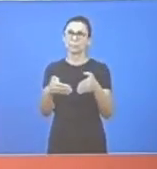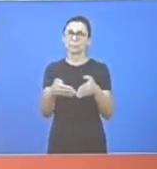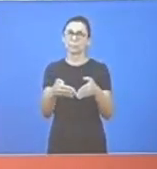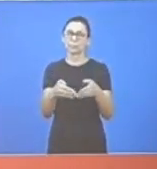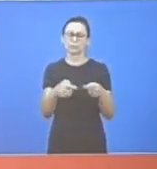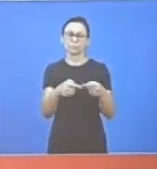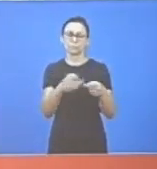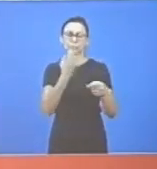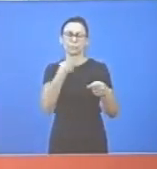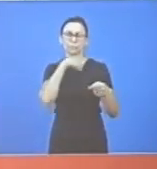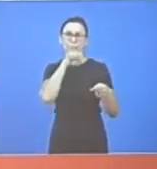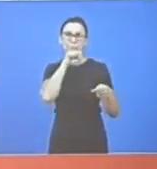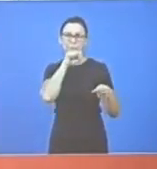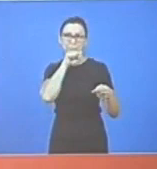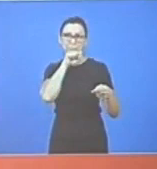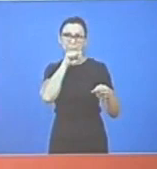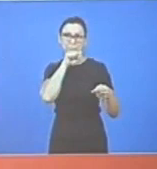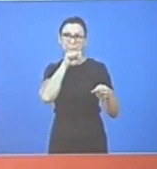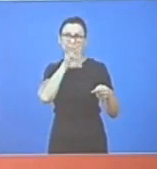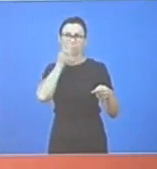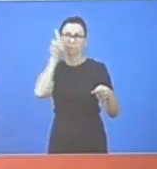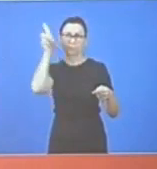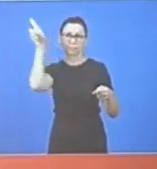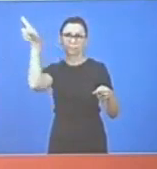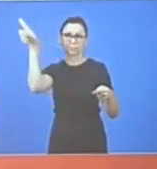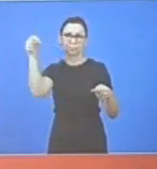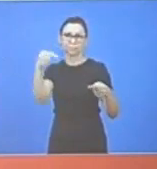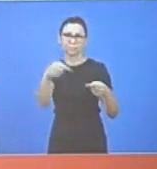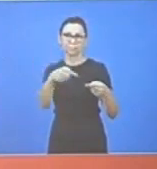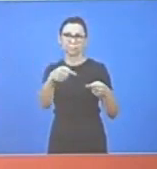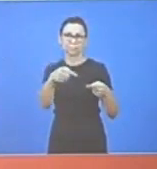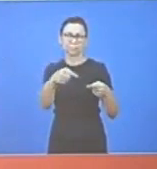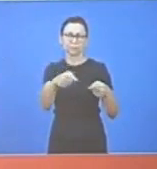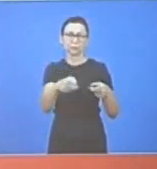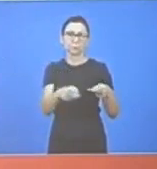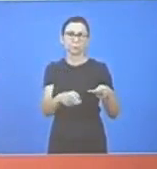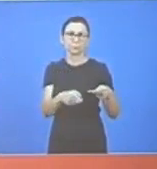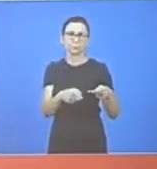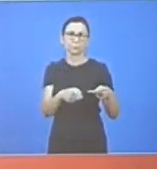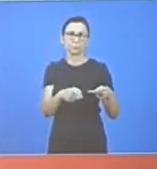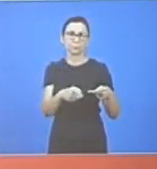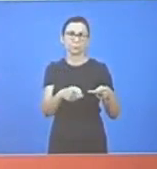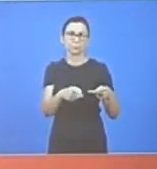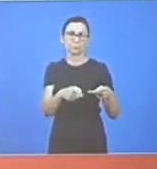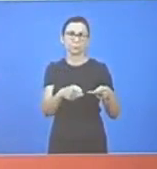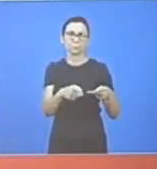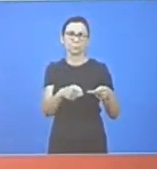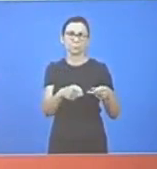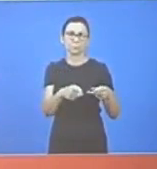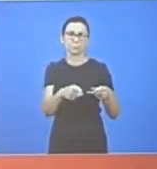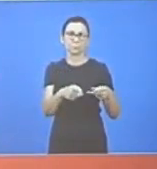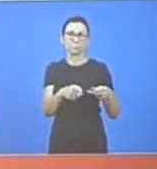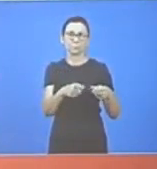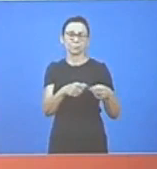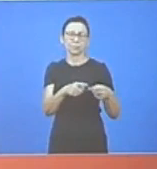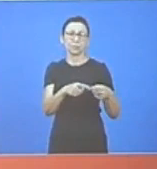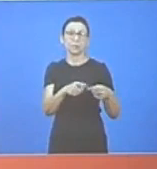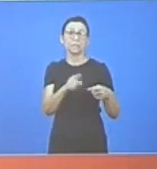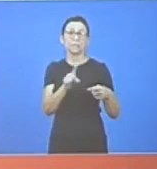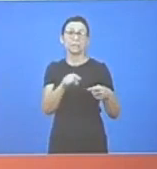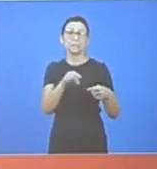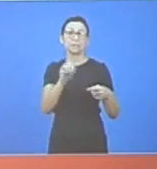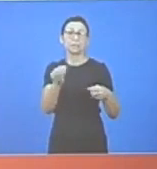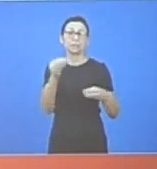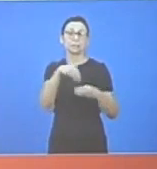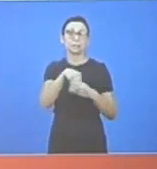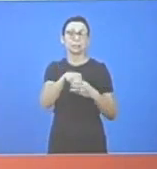The emphasis is about the Father, but he also put who